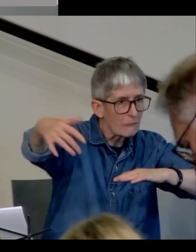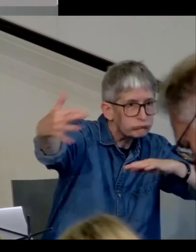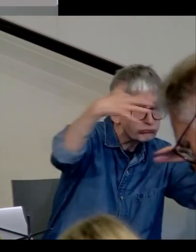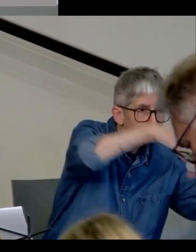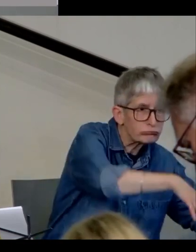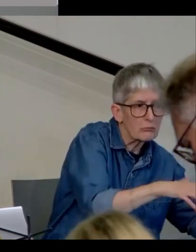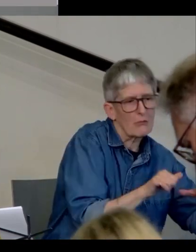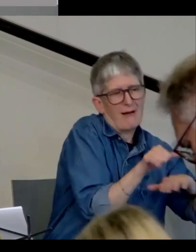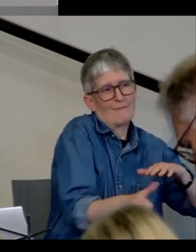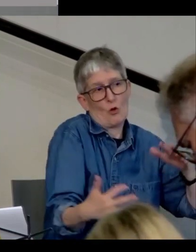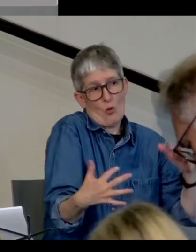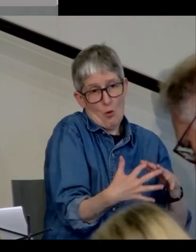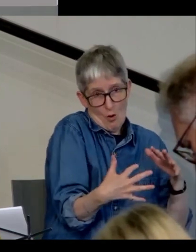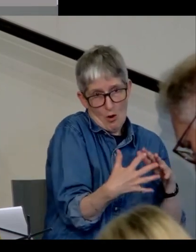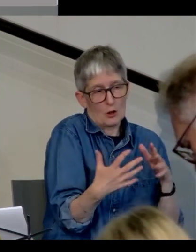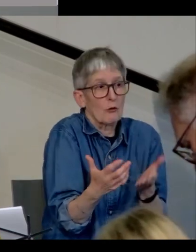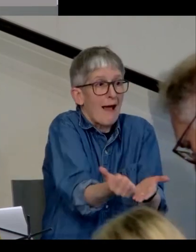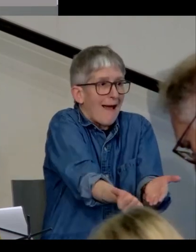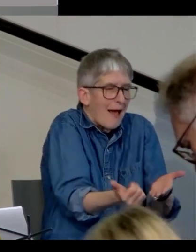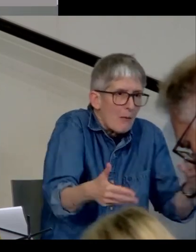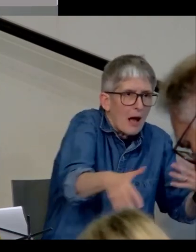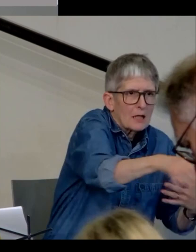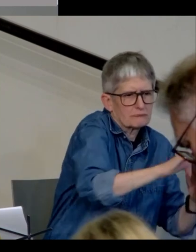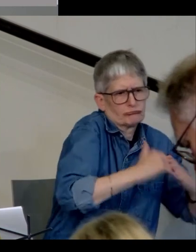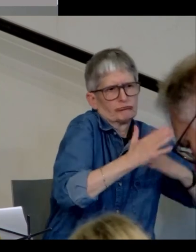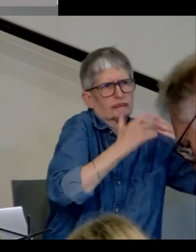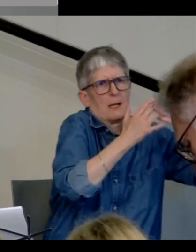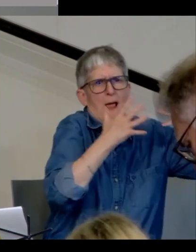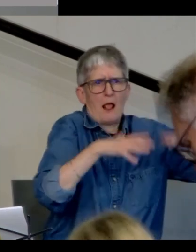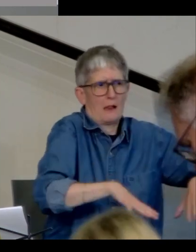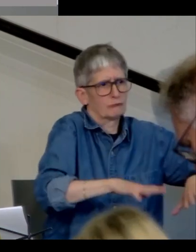just after the war to help rebuild things.